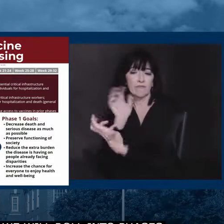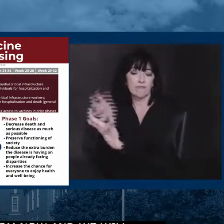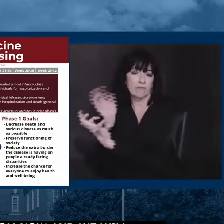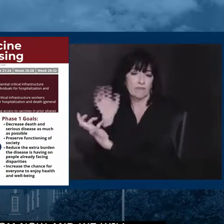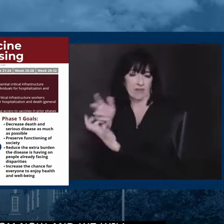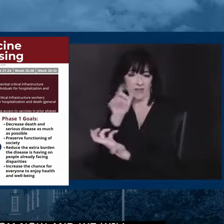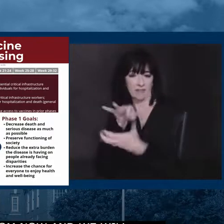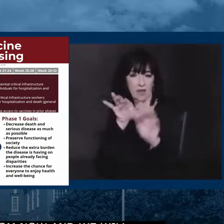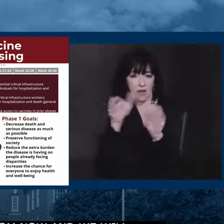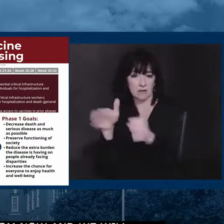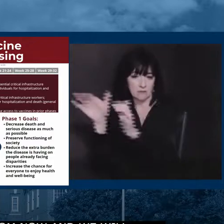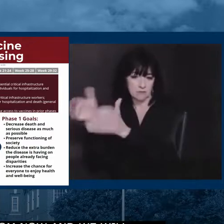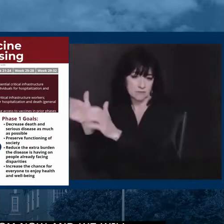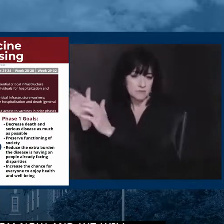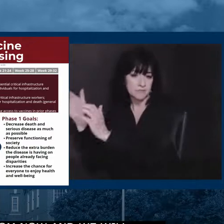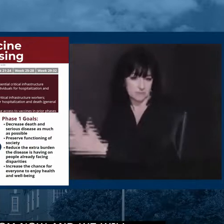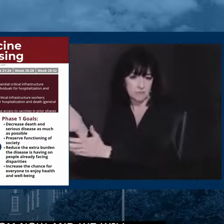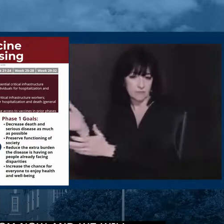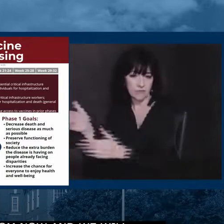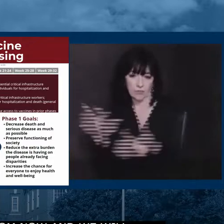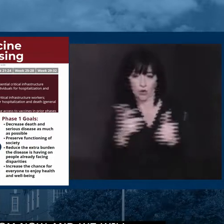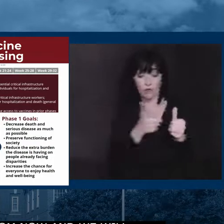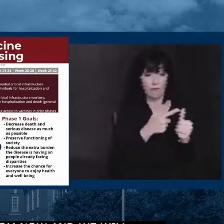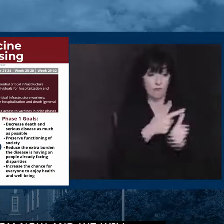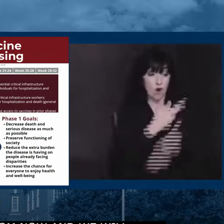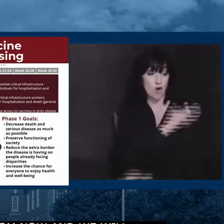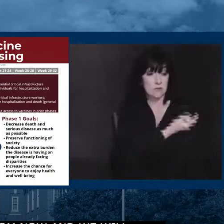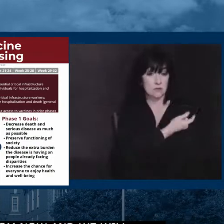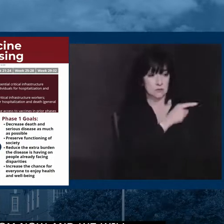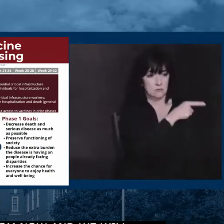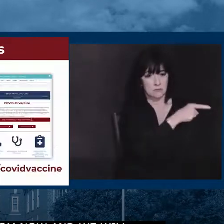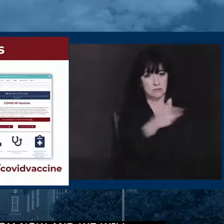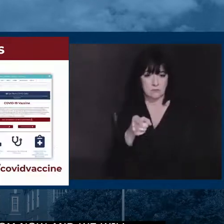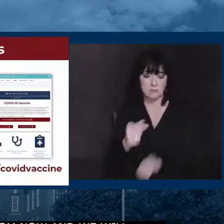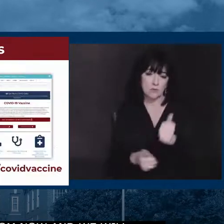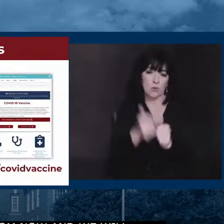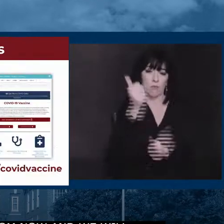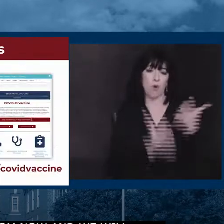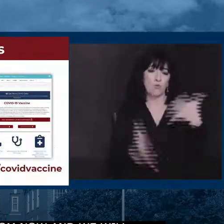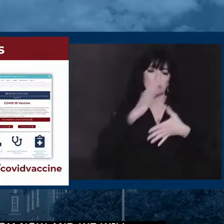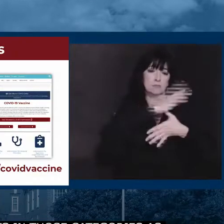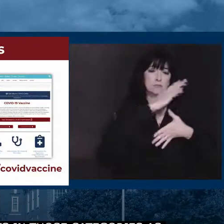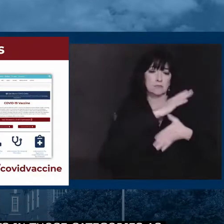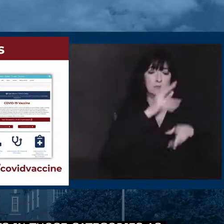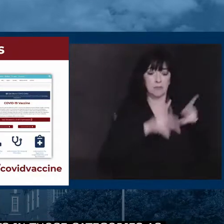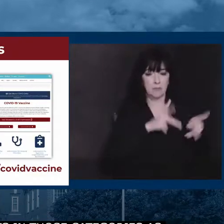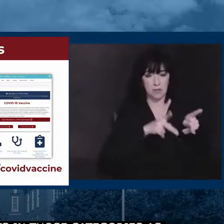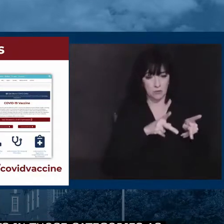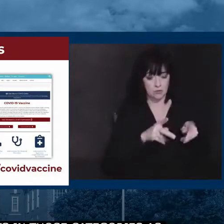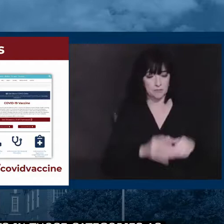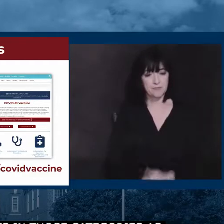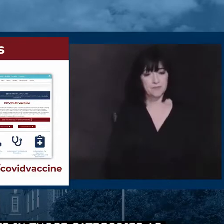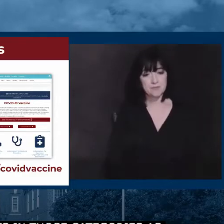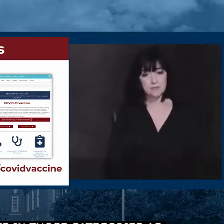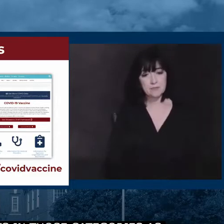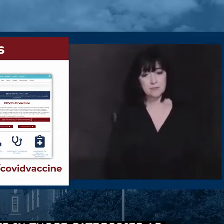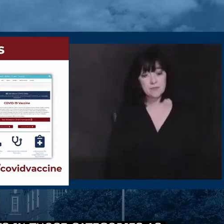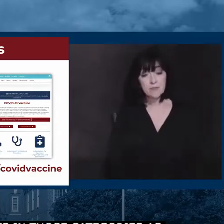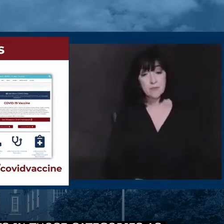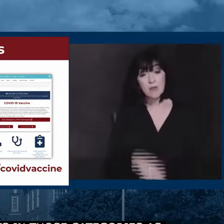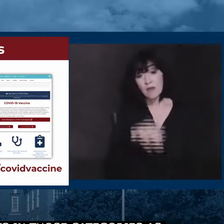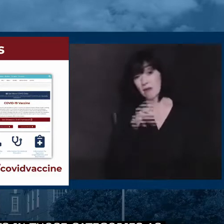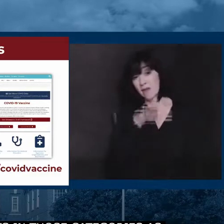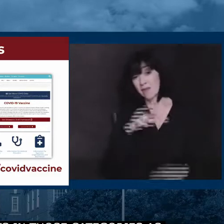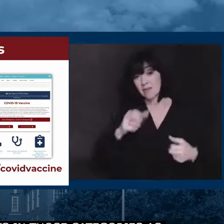categories as this vaccine initiative rolls out. So on the next slide, I just want to make sure